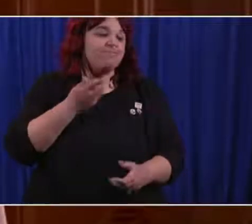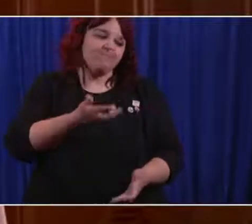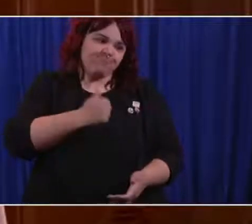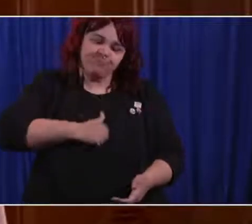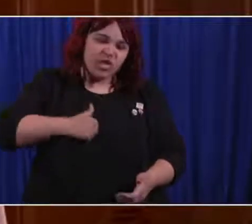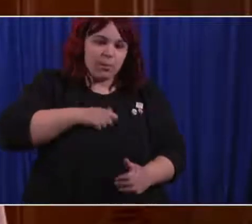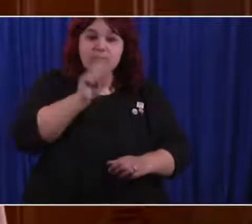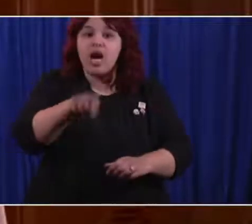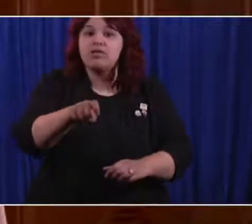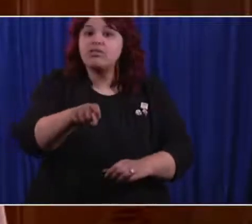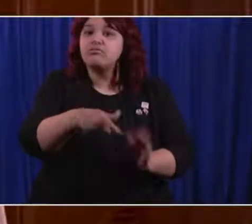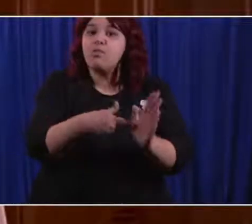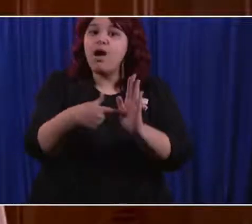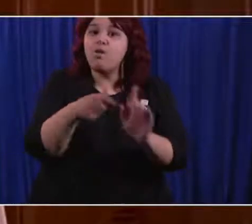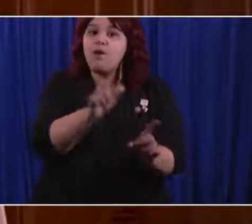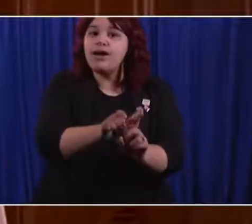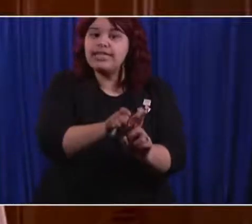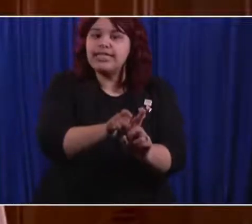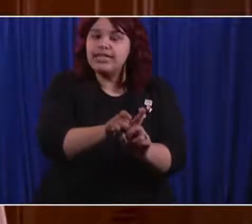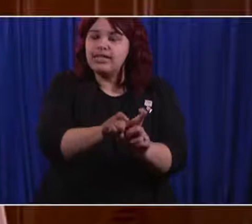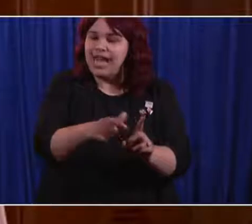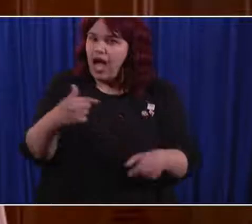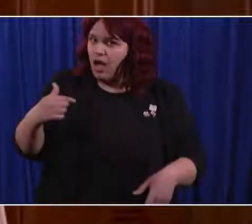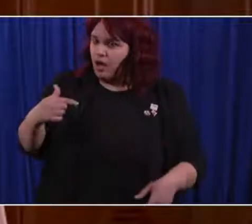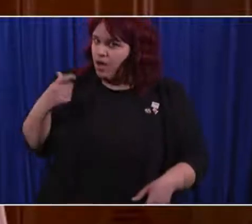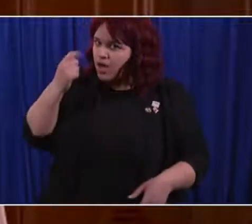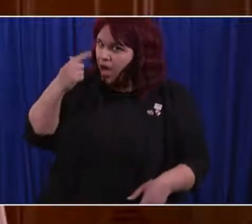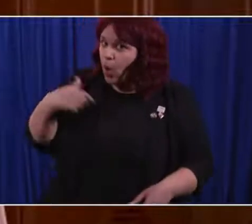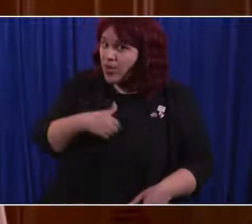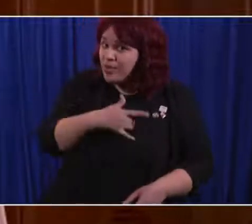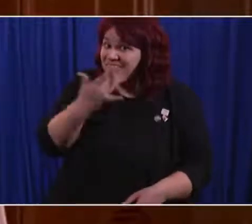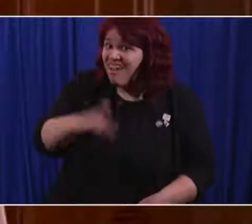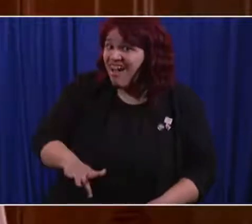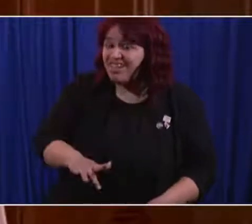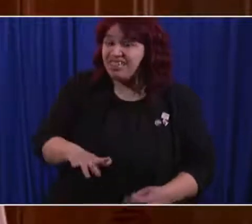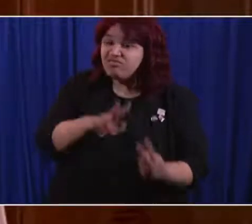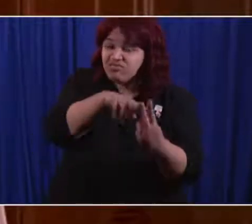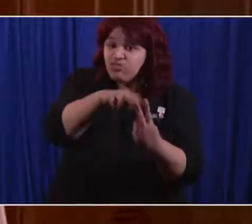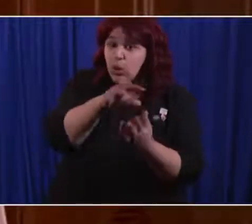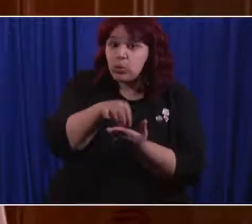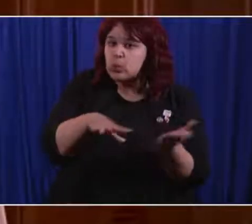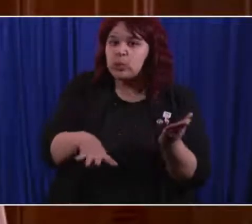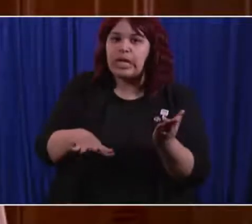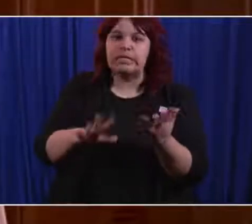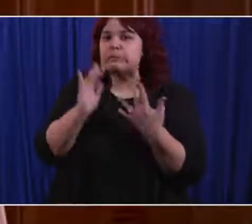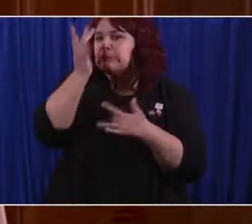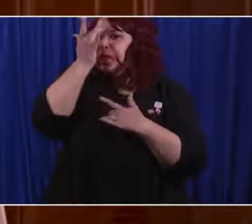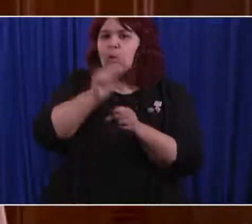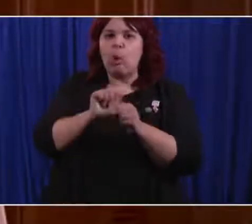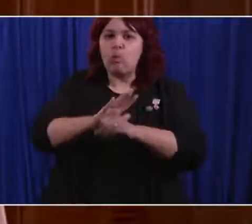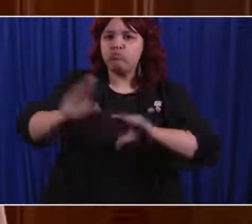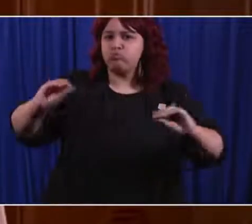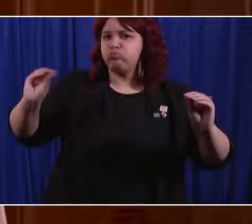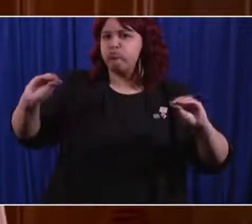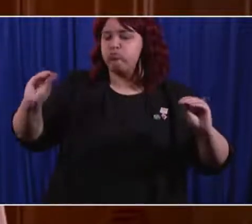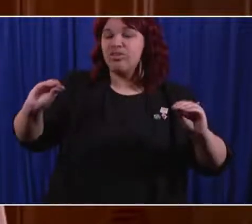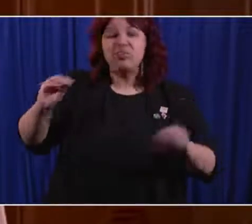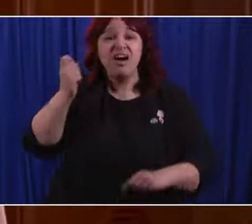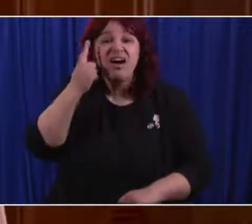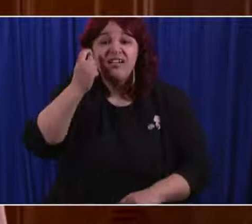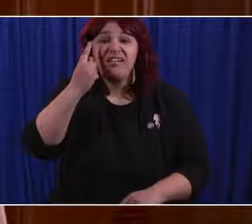send this out to the CDC. It took over 5 days before we got results back. So they were not